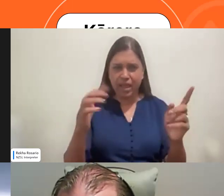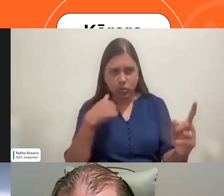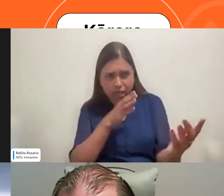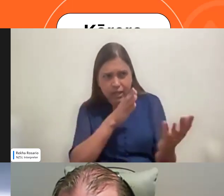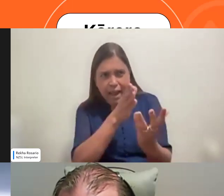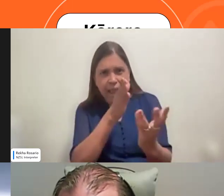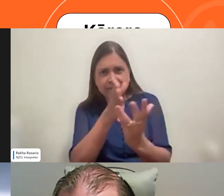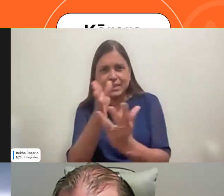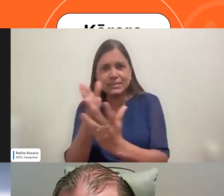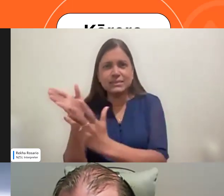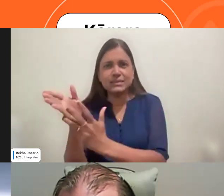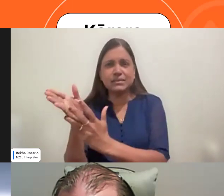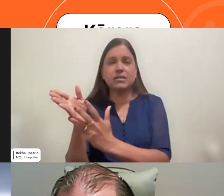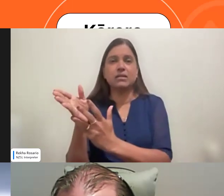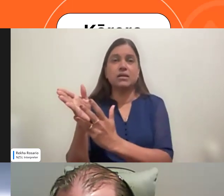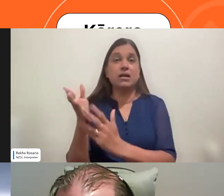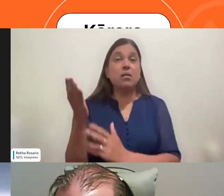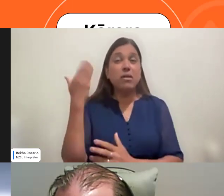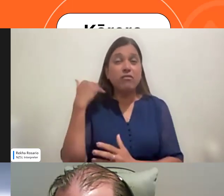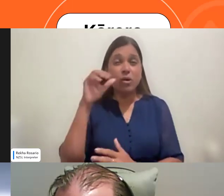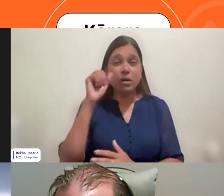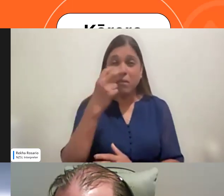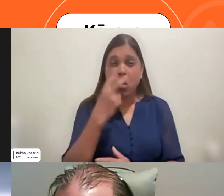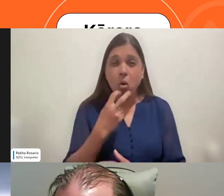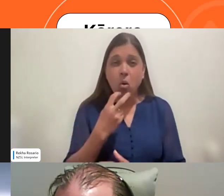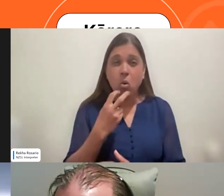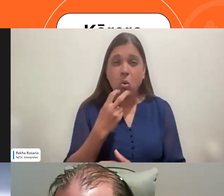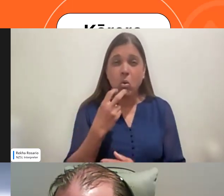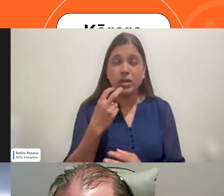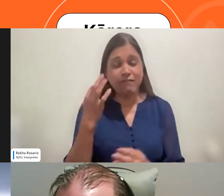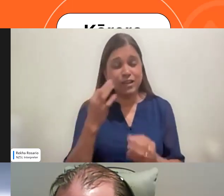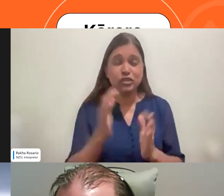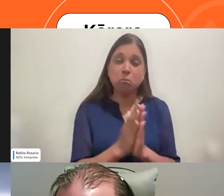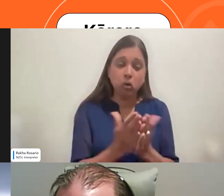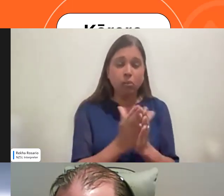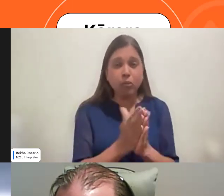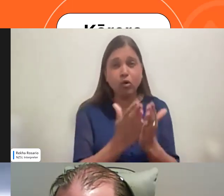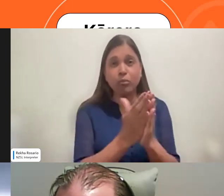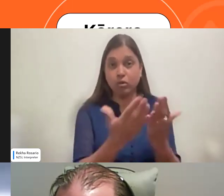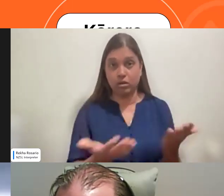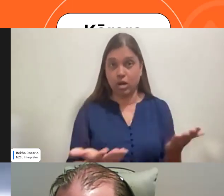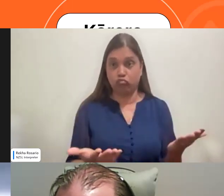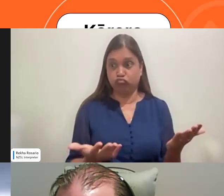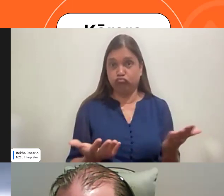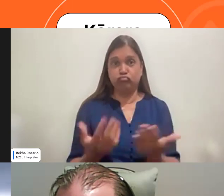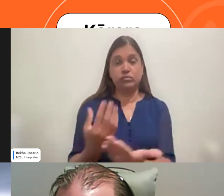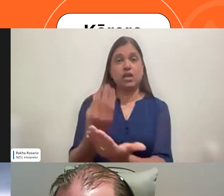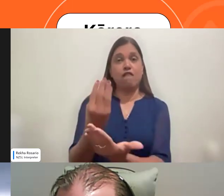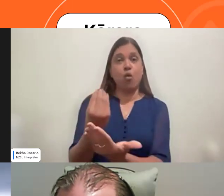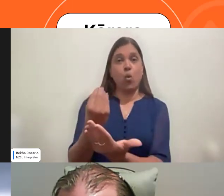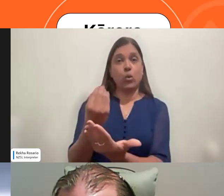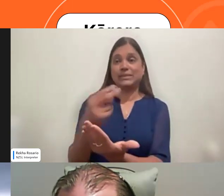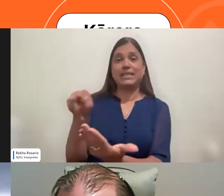from what used to be paper books that weren't accessible to everybody. We now have voice view screen readers that enable us